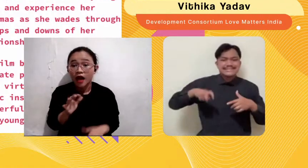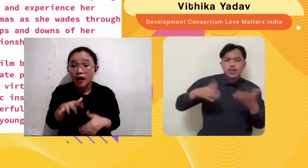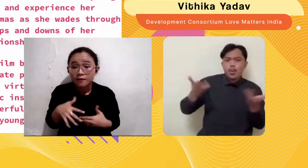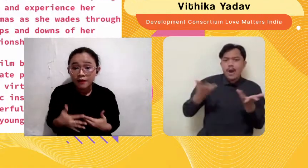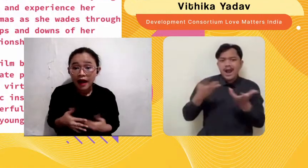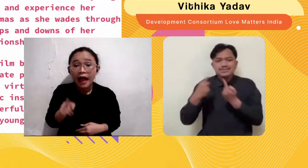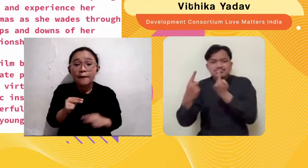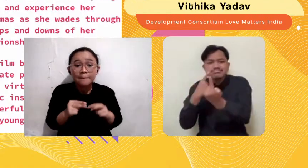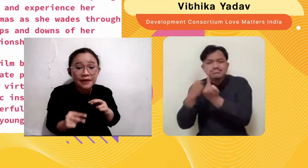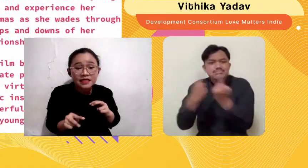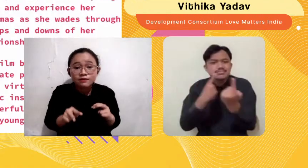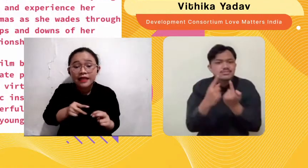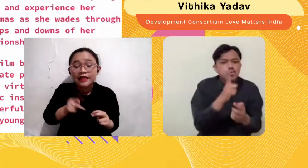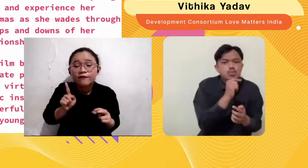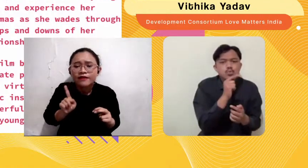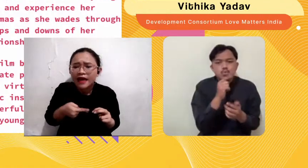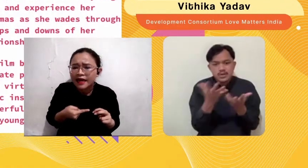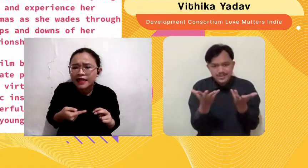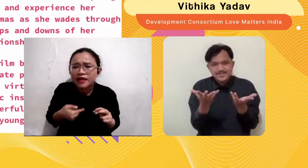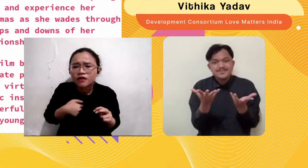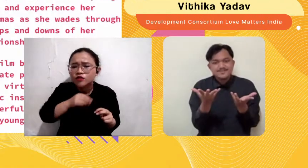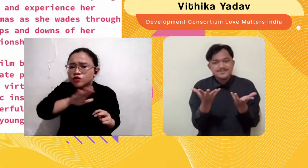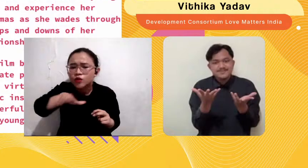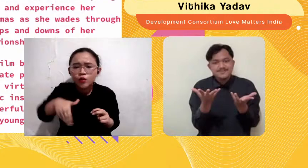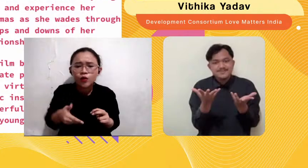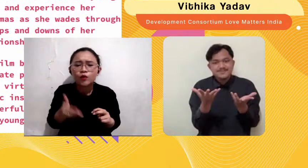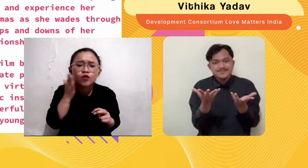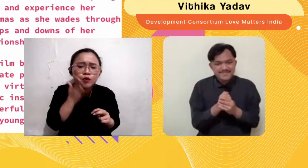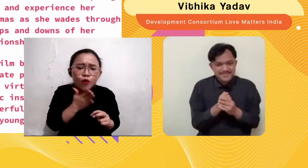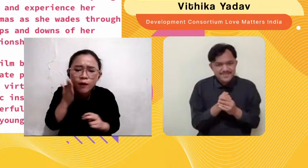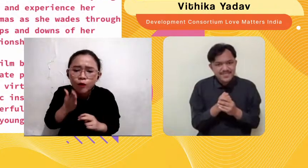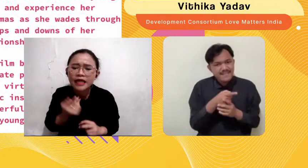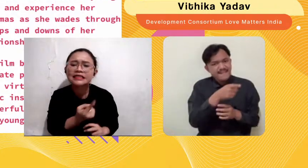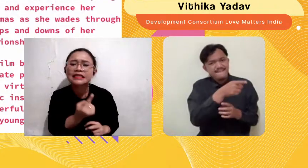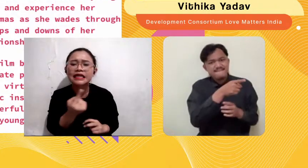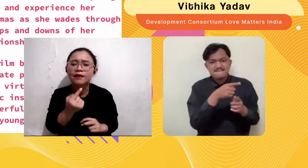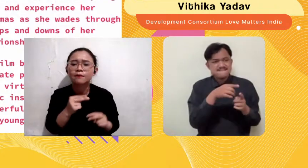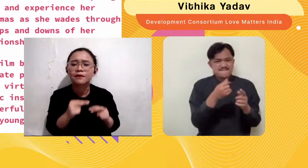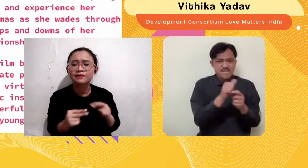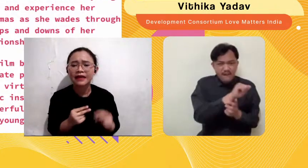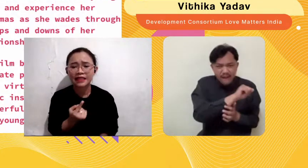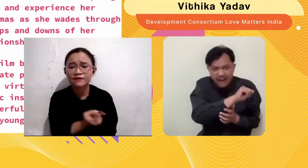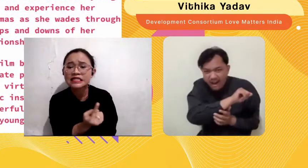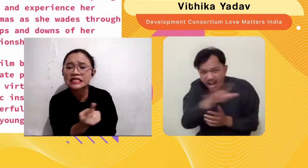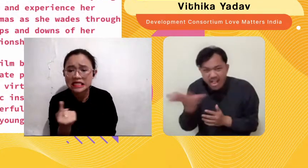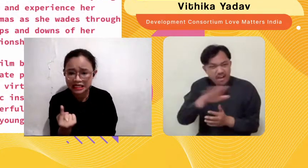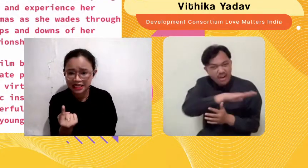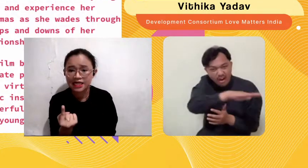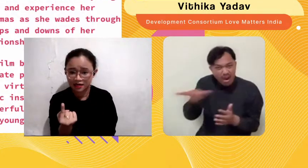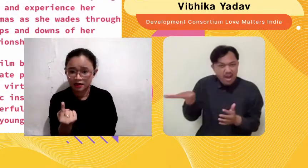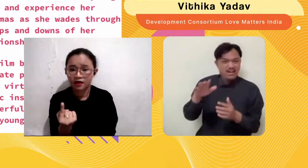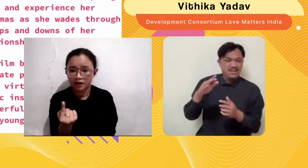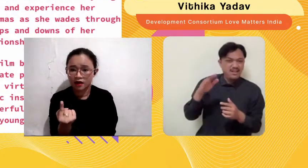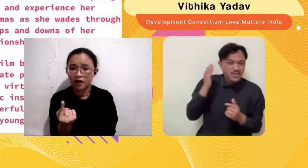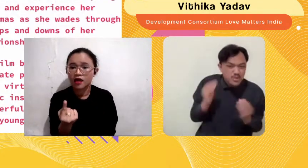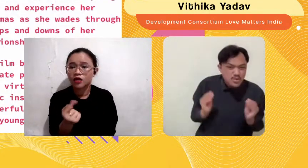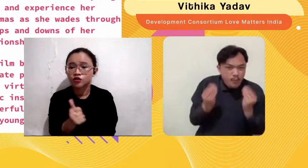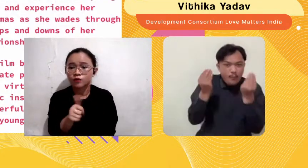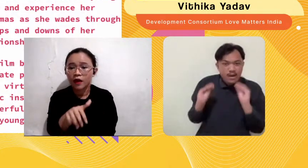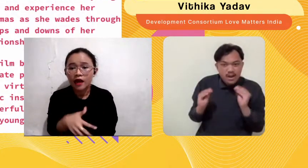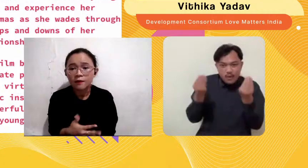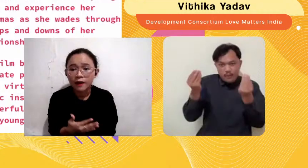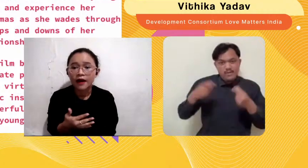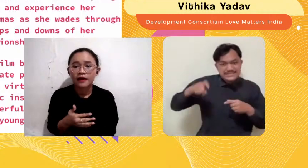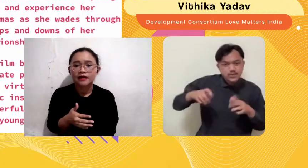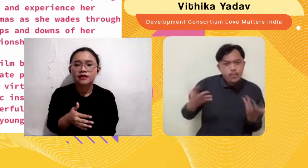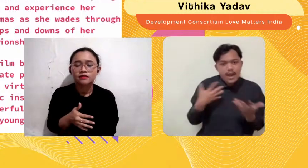perspective of understanding what kind of digital pathways do young people engage with and they prefer. And some of these mediums are not mass mediums, and some